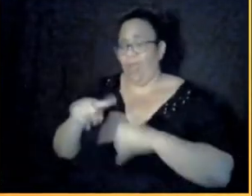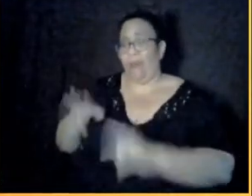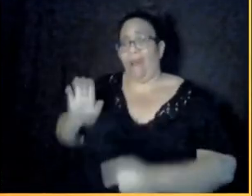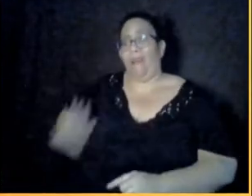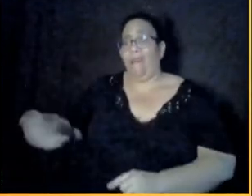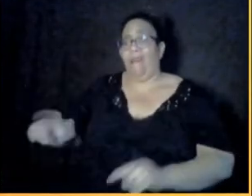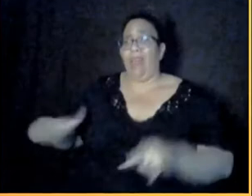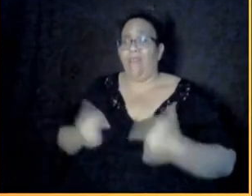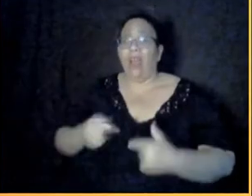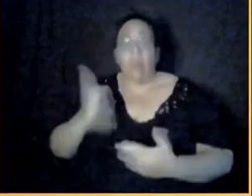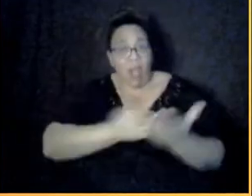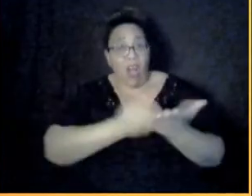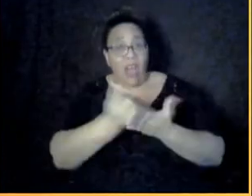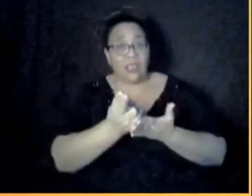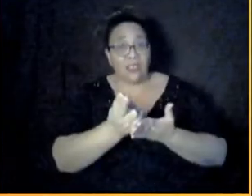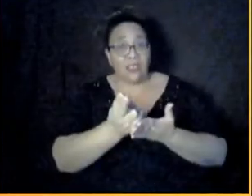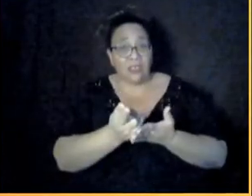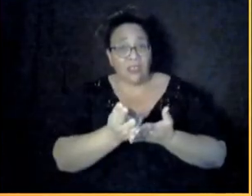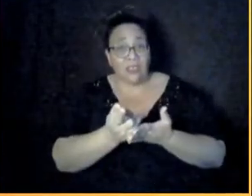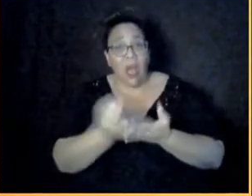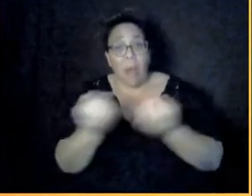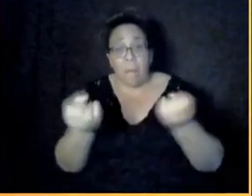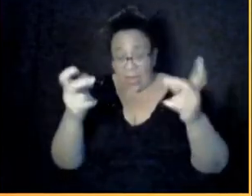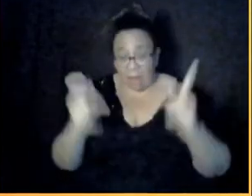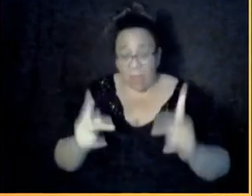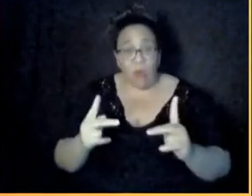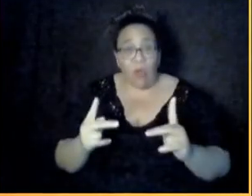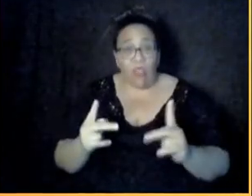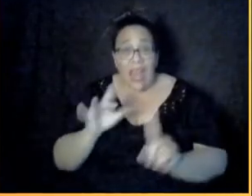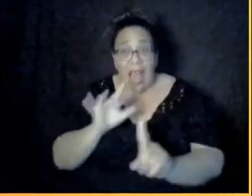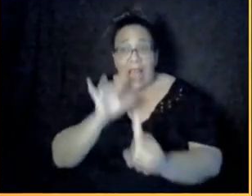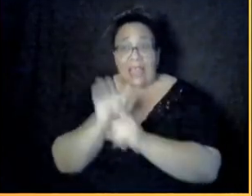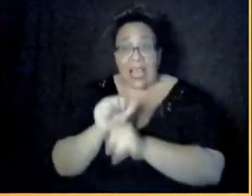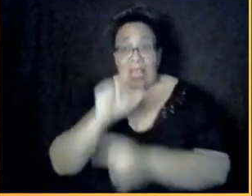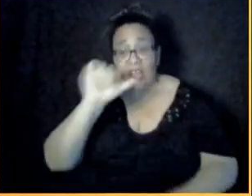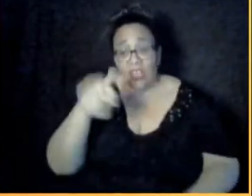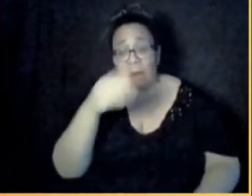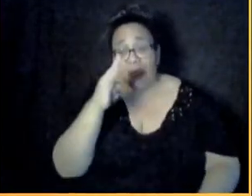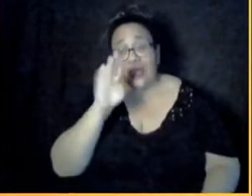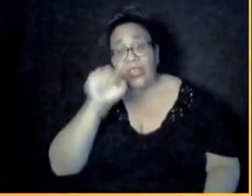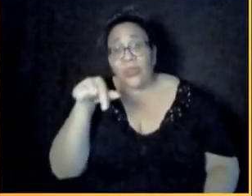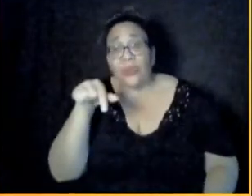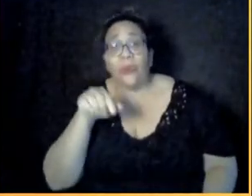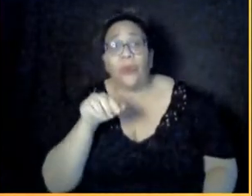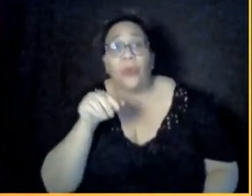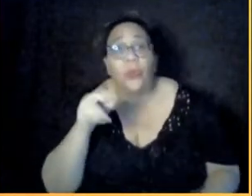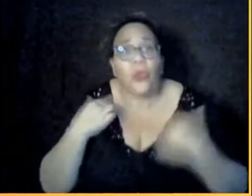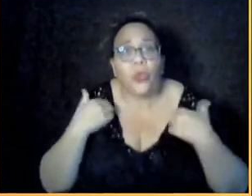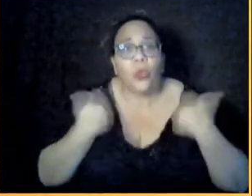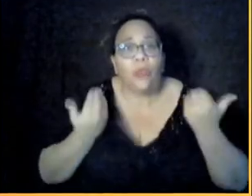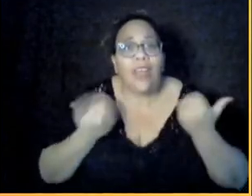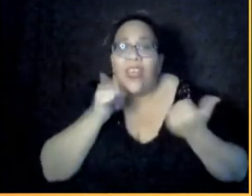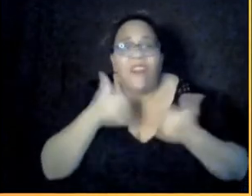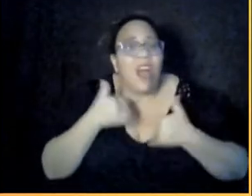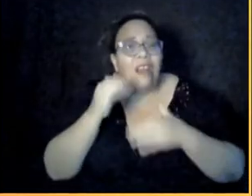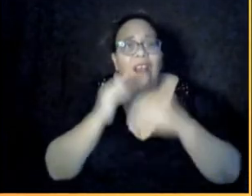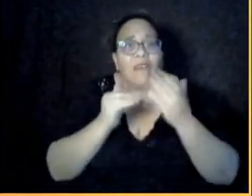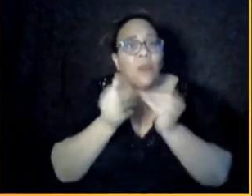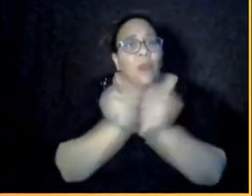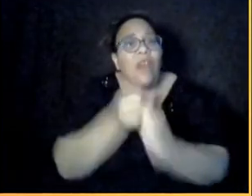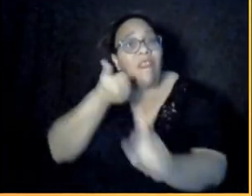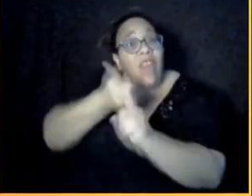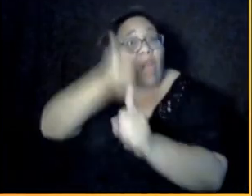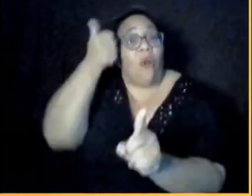be honest. I feel like a lot of people that attacked the LGBTQ youth is because they're not comfortable in their own sexuality. They're